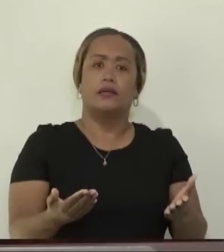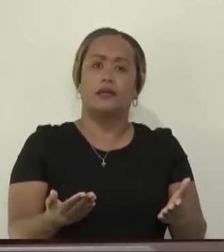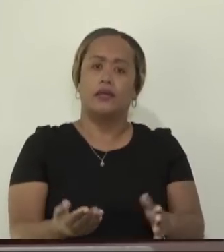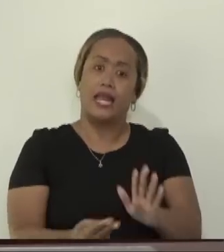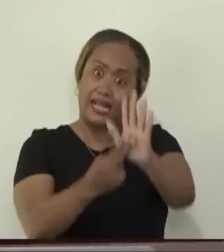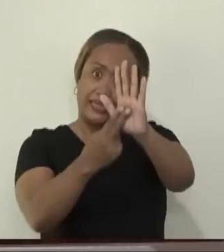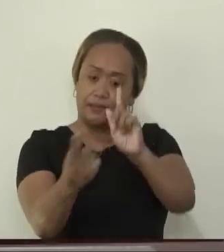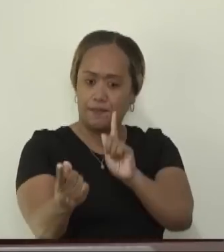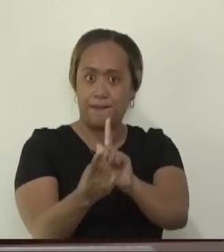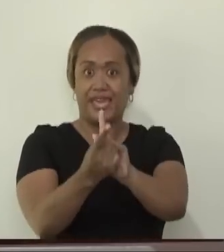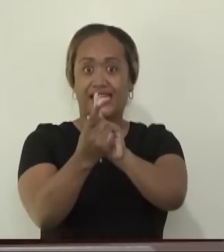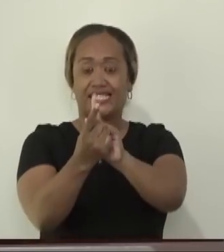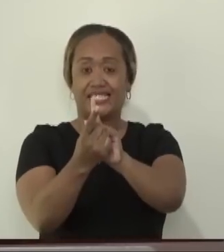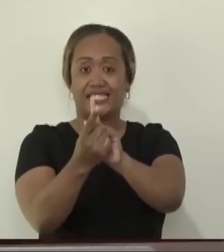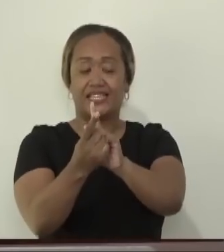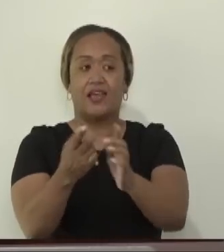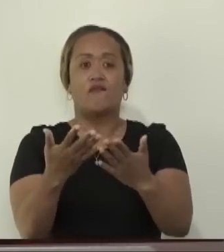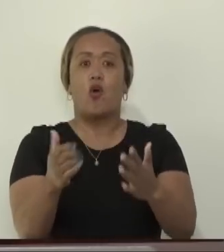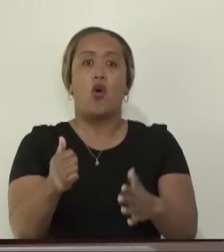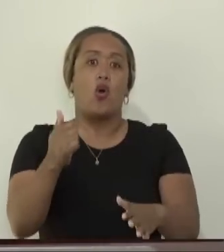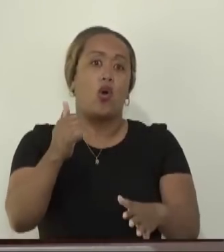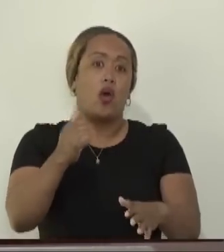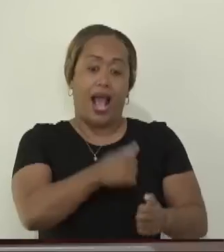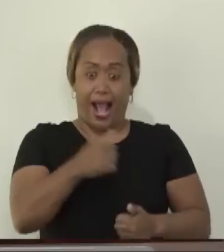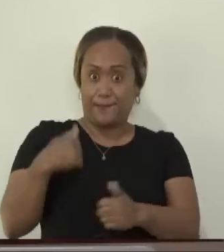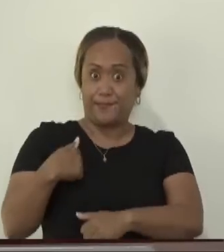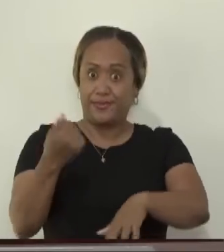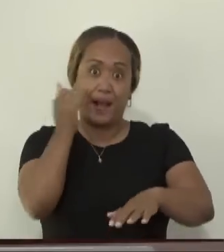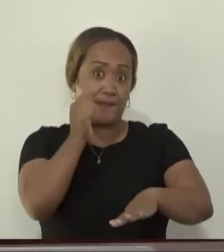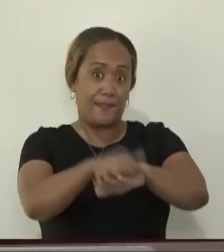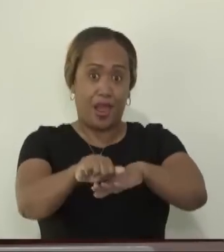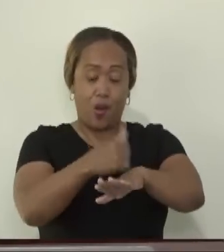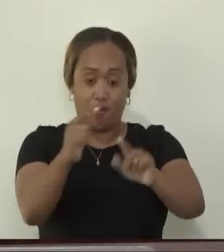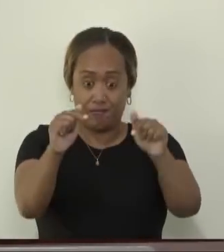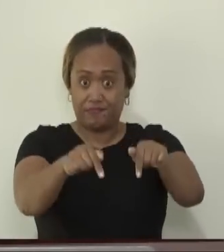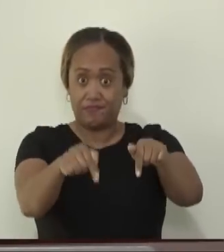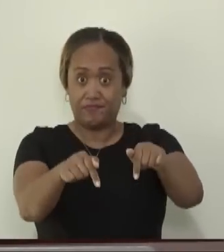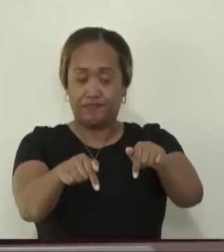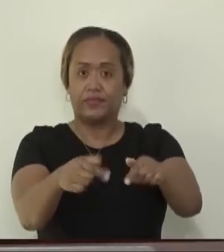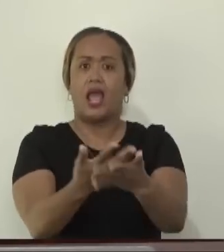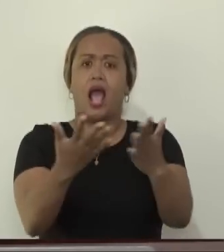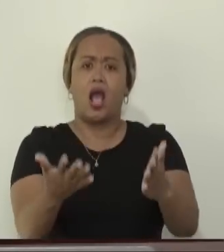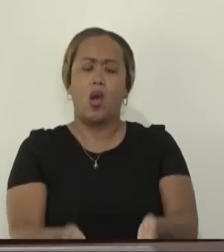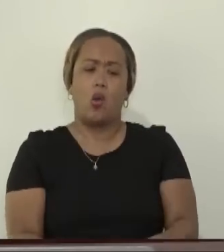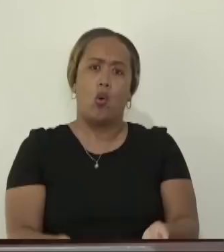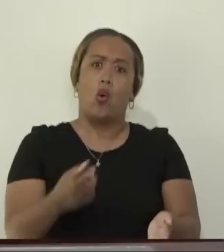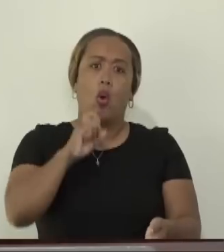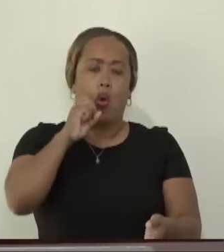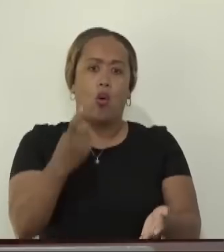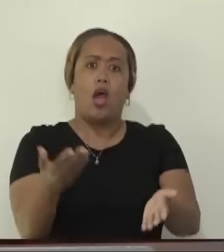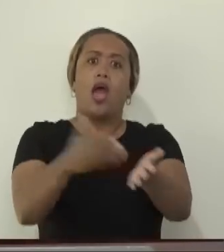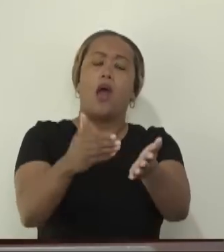Nadi, where we met at the Black Rock facility. In addition to the $542